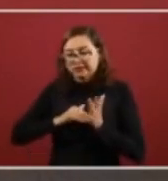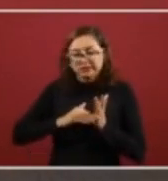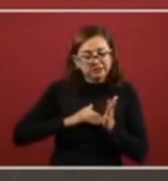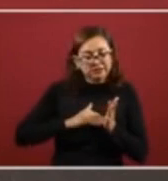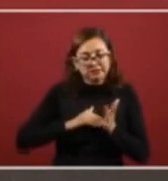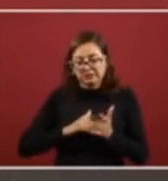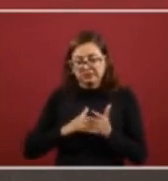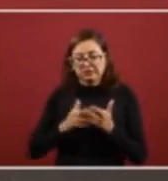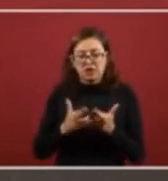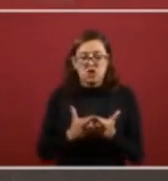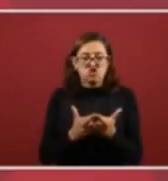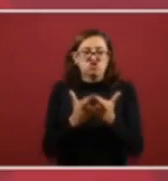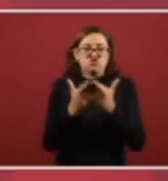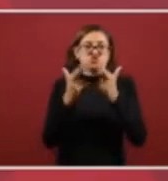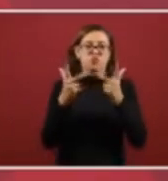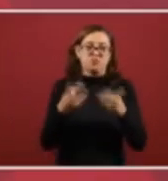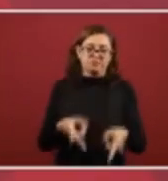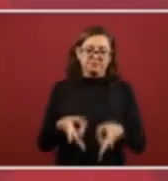because they are